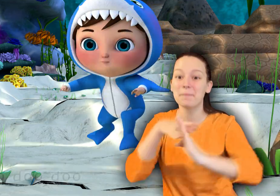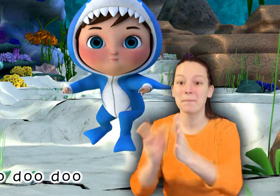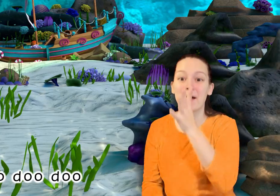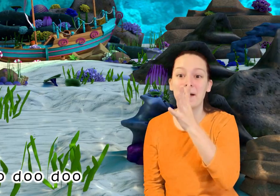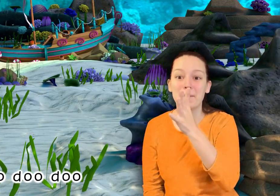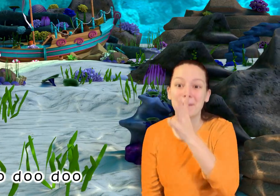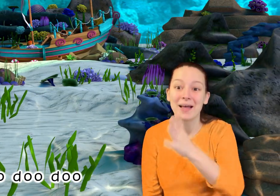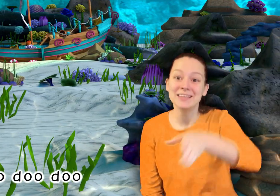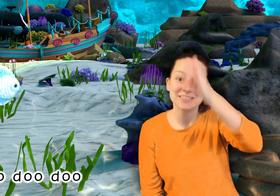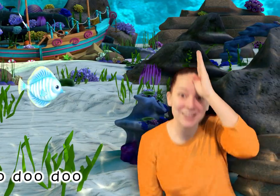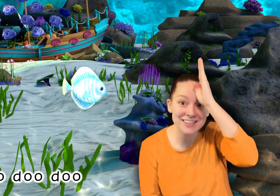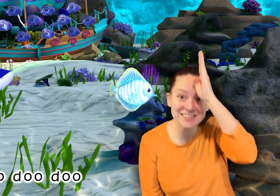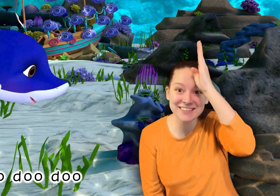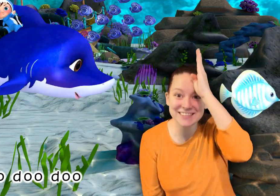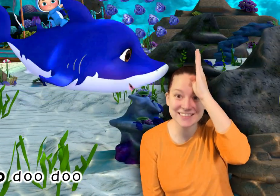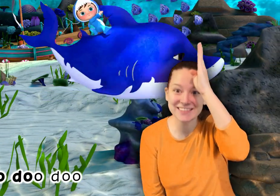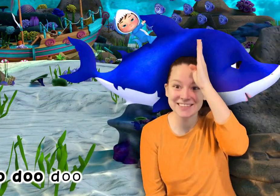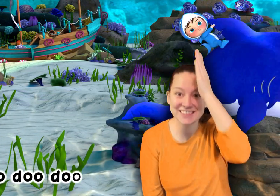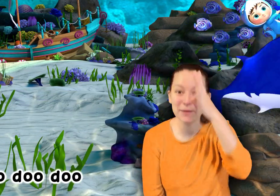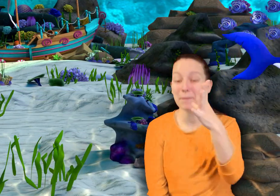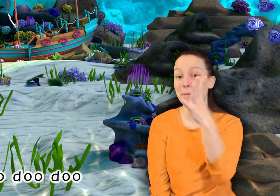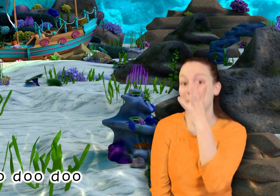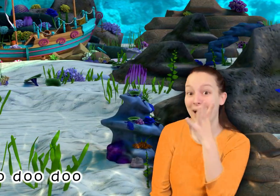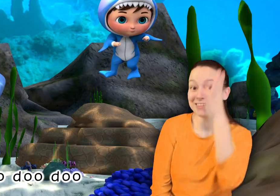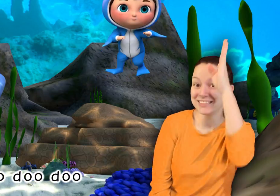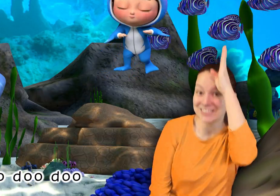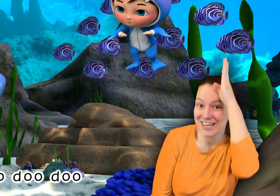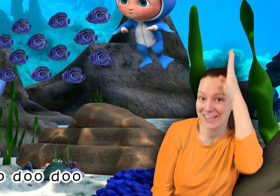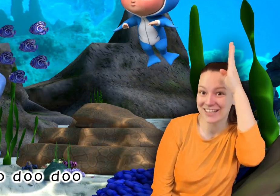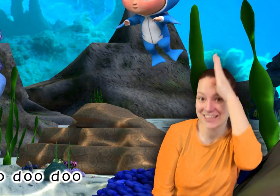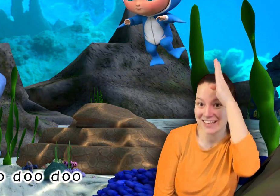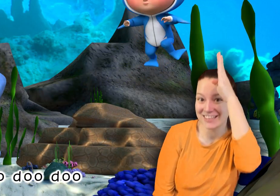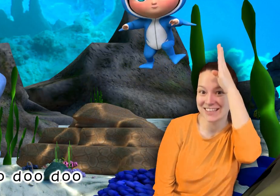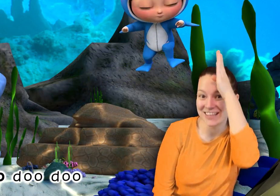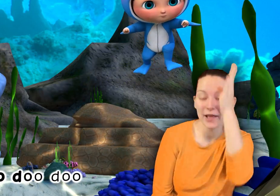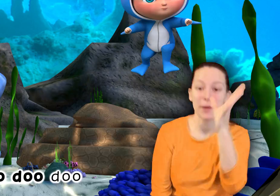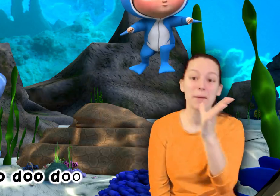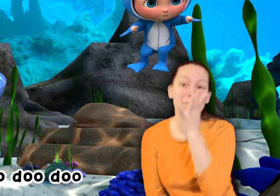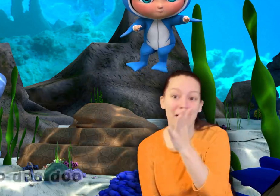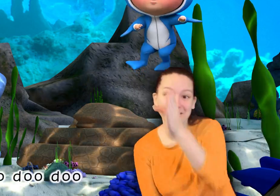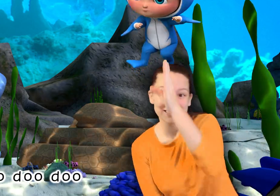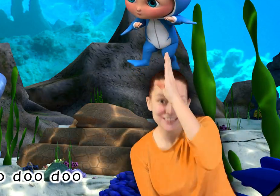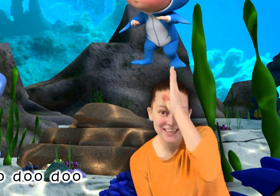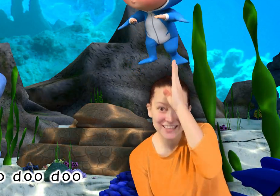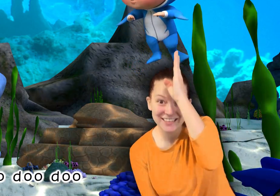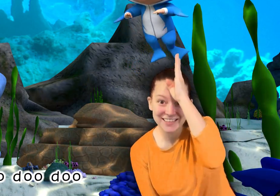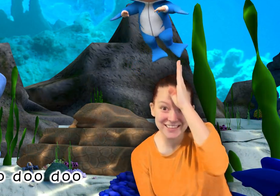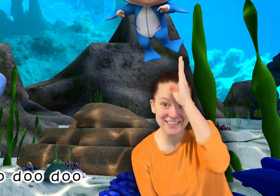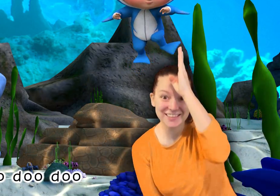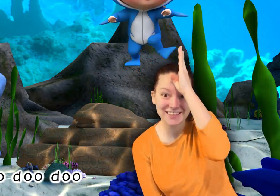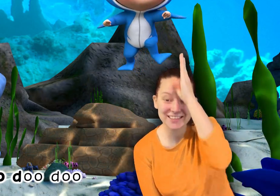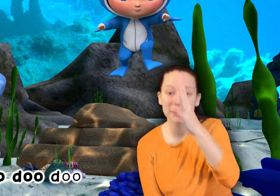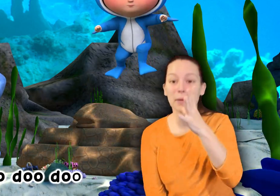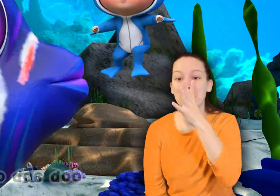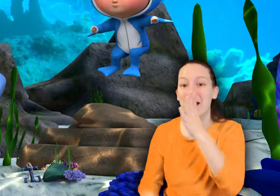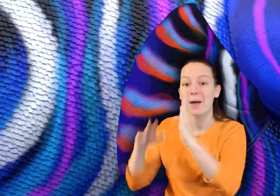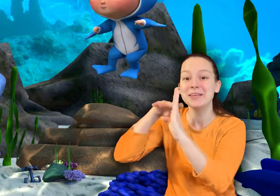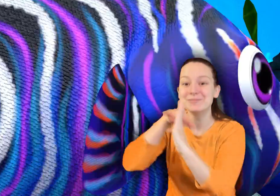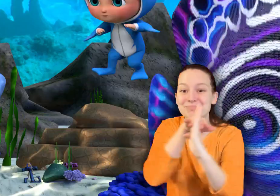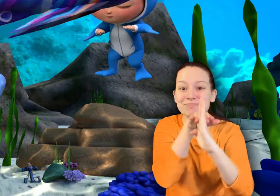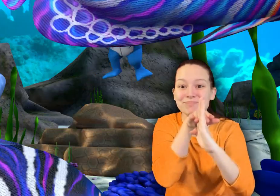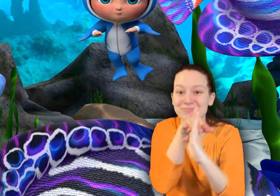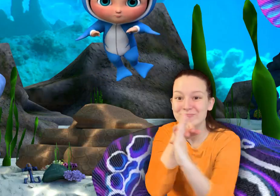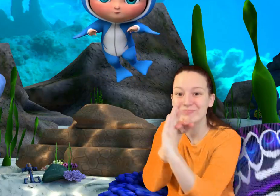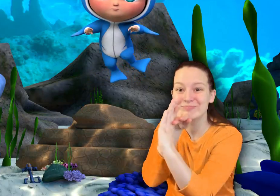shark mommy shark doo dooo doo doo doo doo mommy shark doo dooo doo doo doo doo mommy shark doo dooo doo doo doo